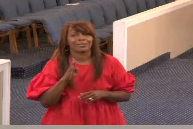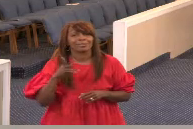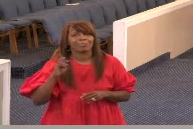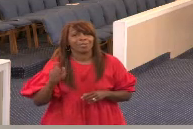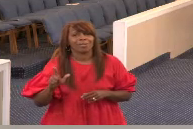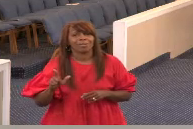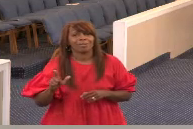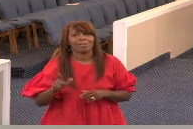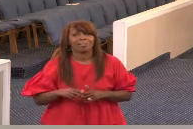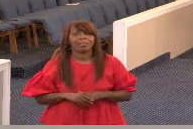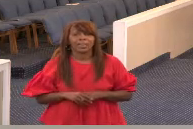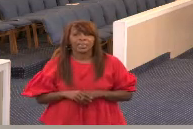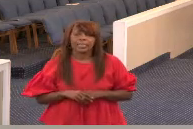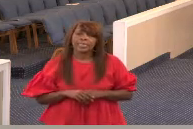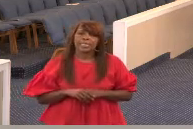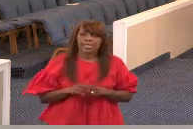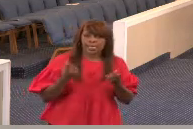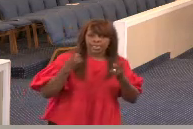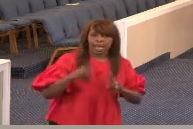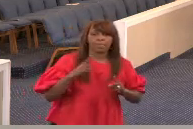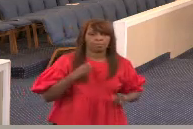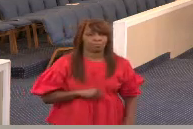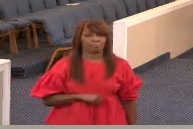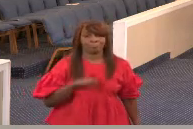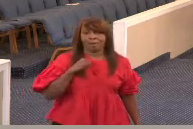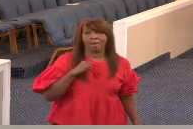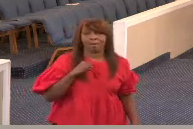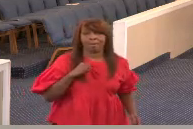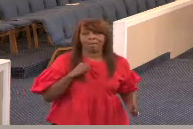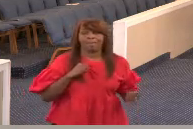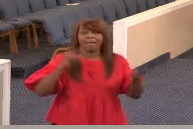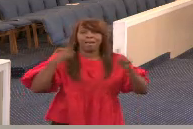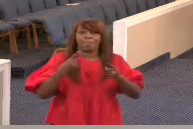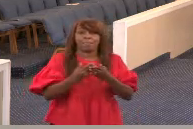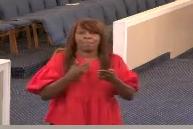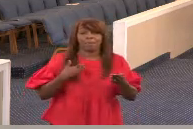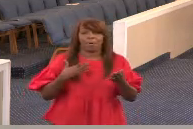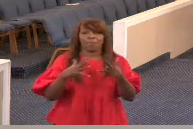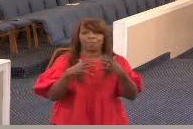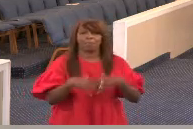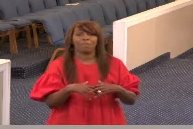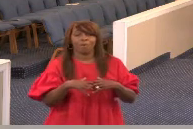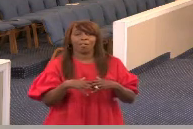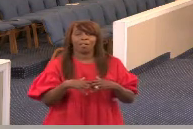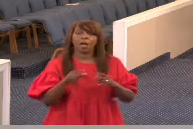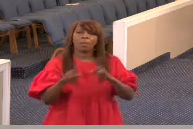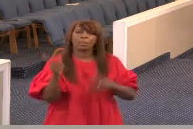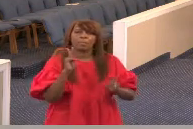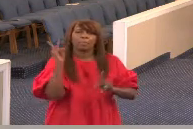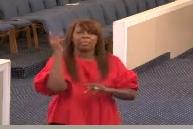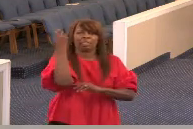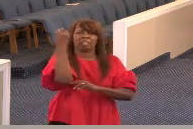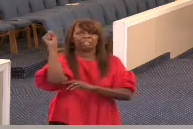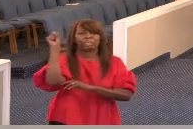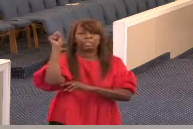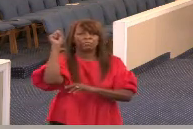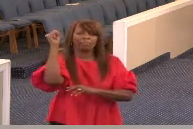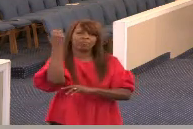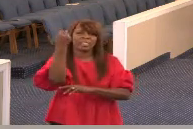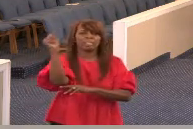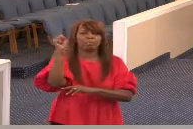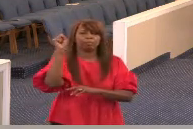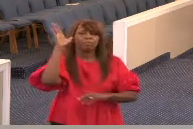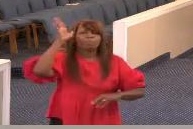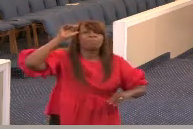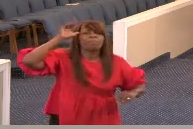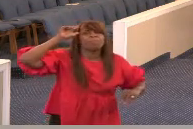Paul. Pride cometh before the fall. A stiff-necked people, a hard-hearted